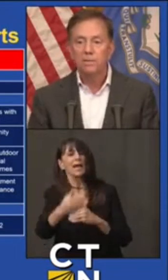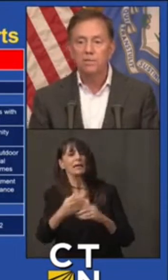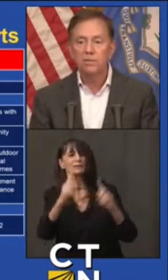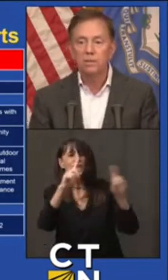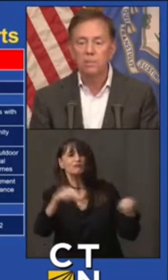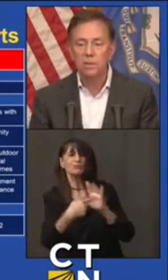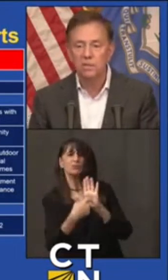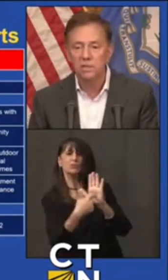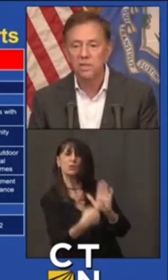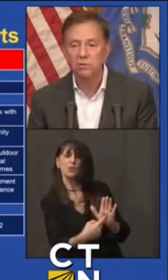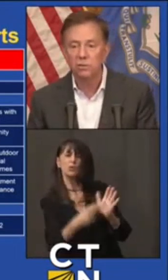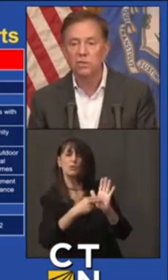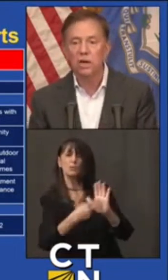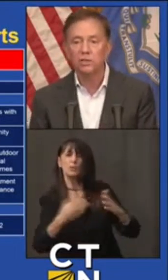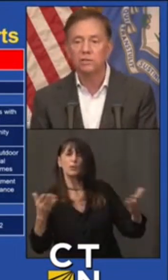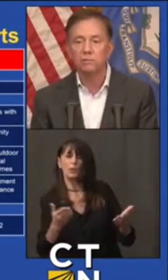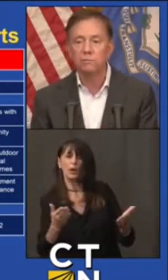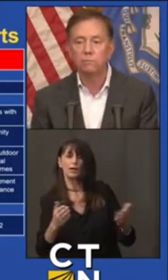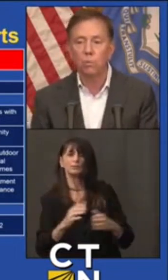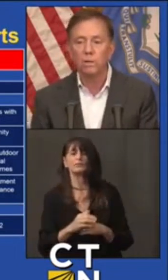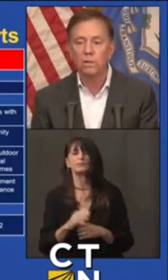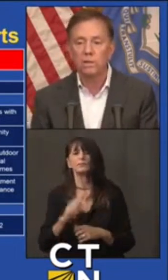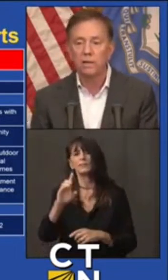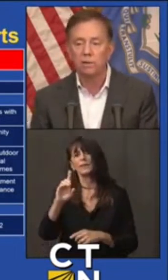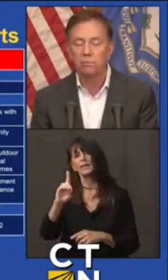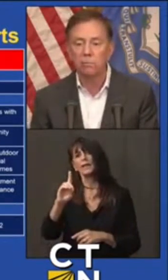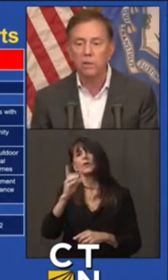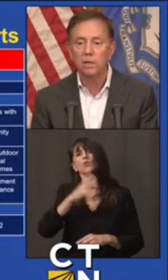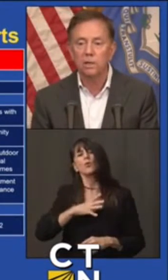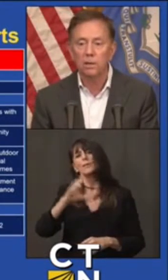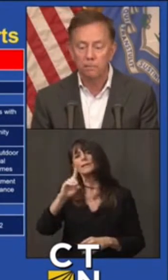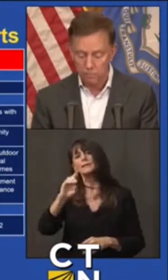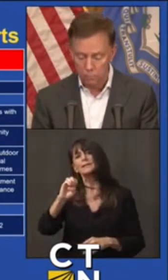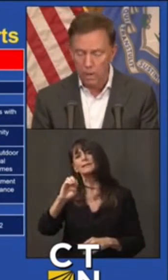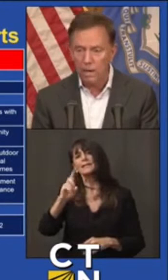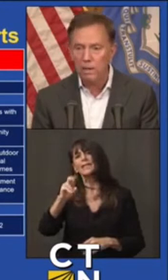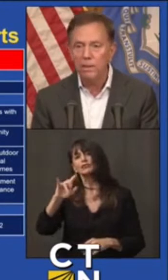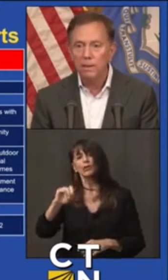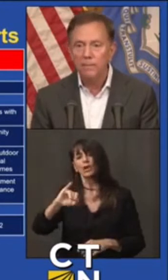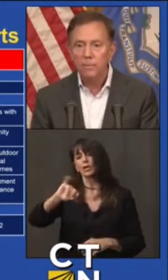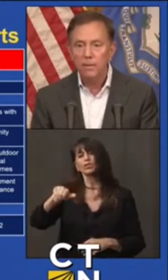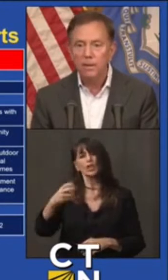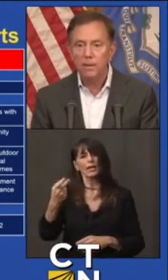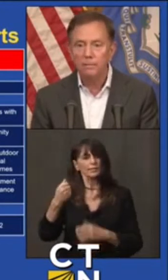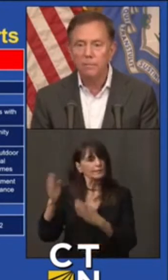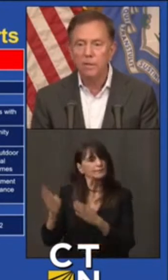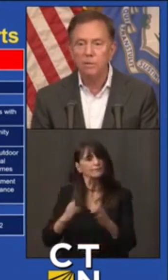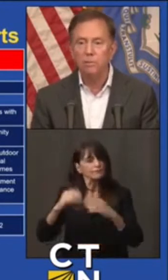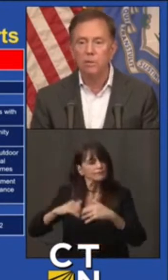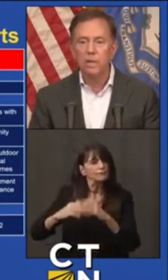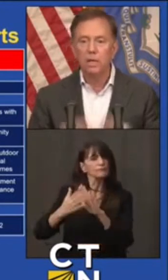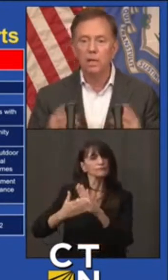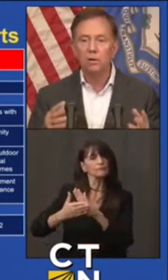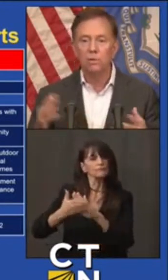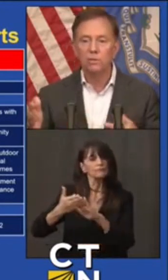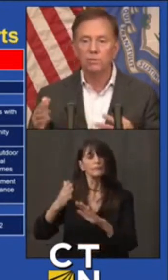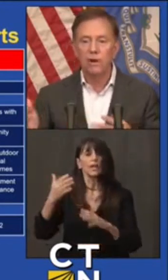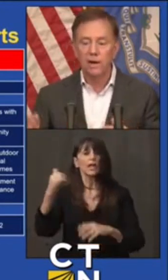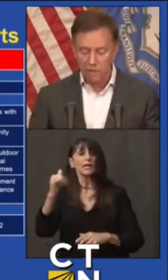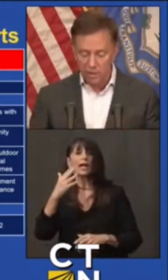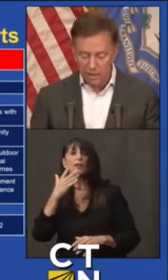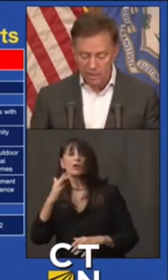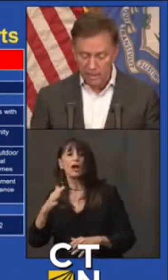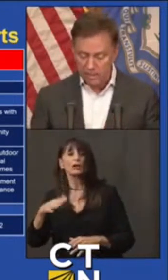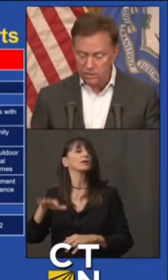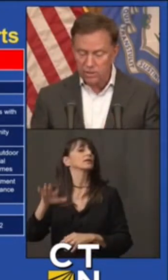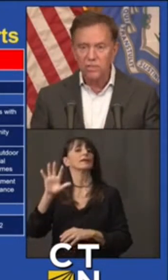This is something that Deirdre and Josh have worked together really well. On the yellow, which is 5 to